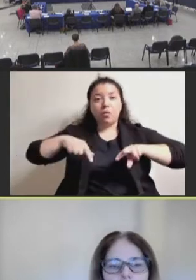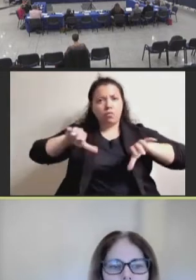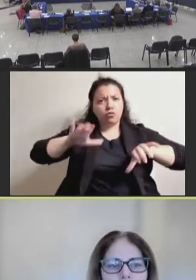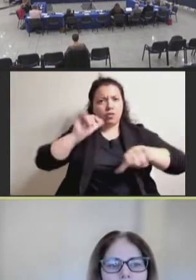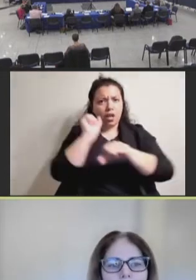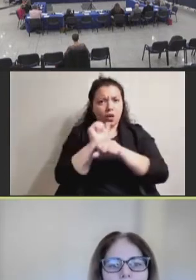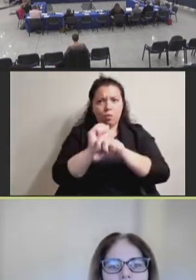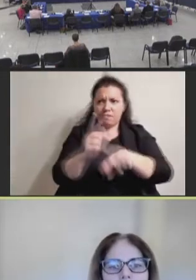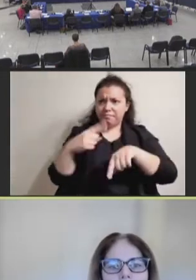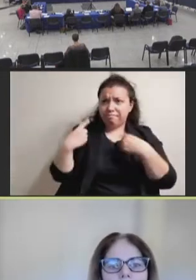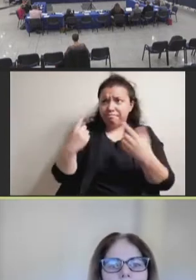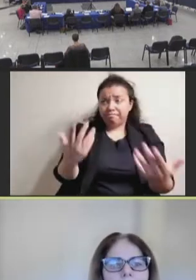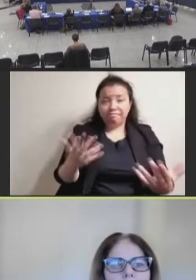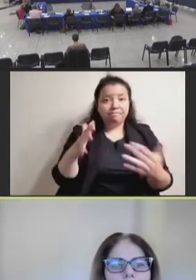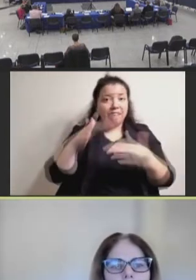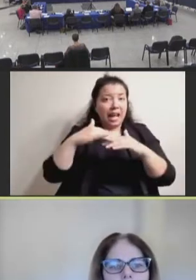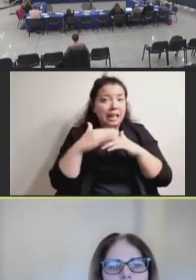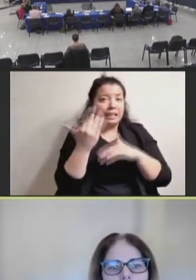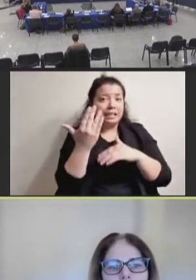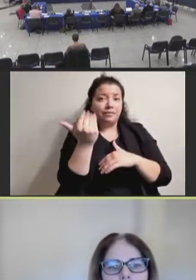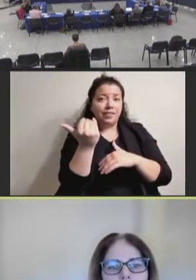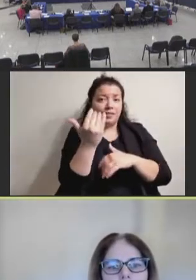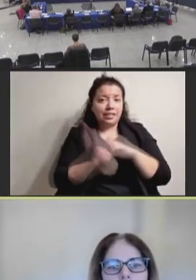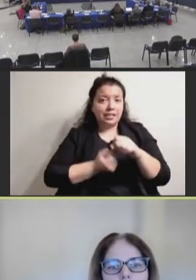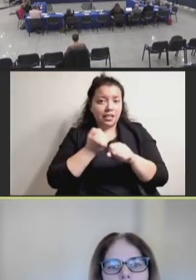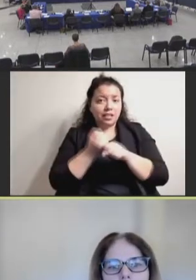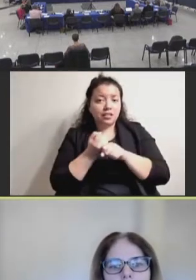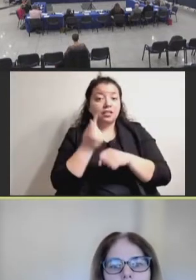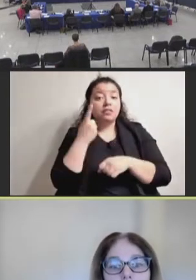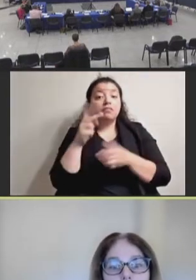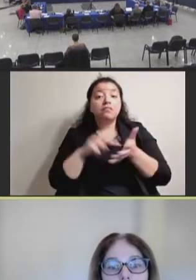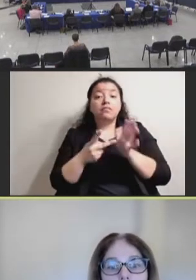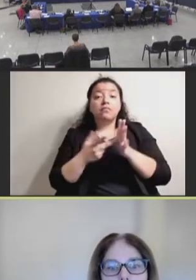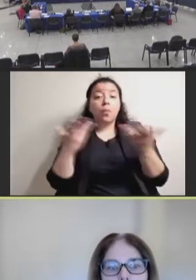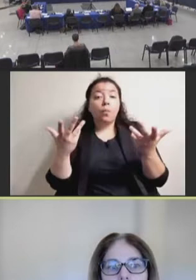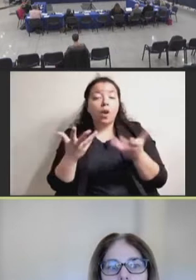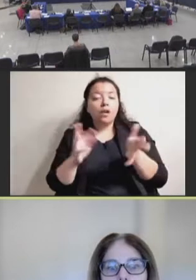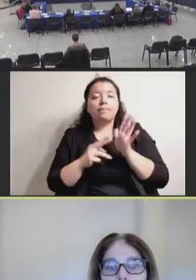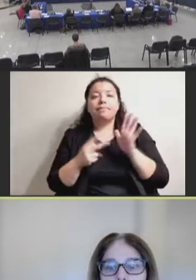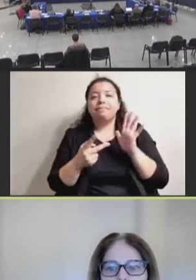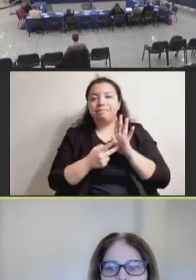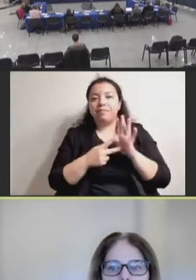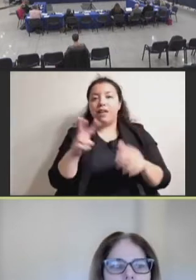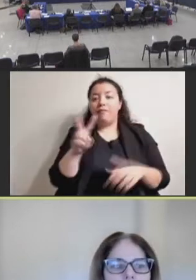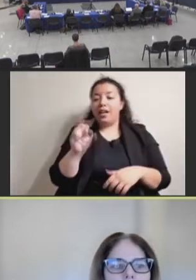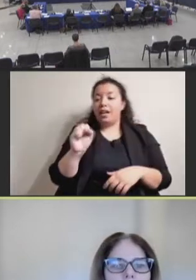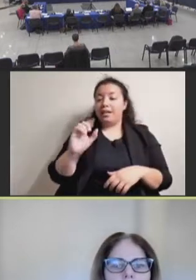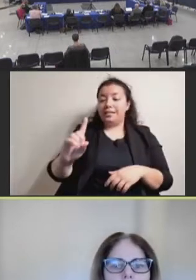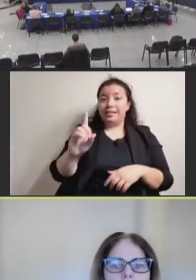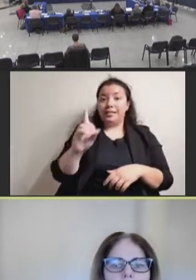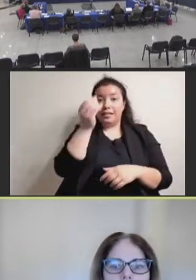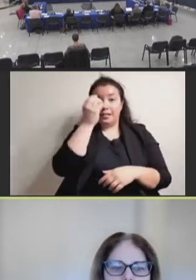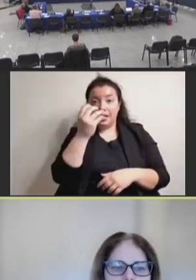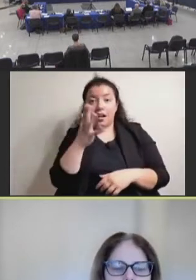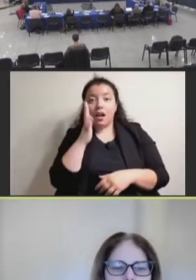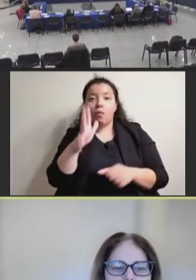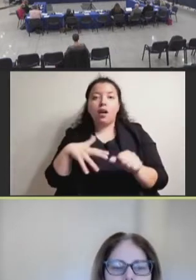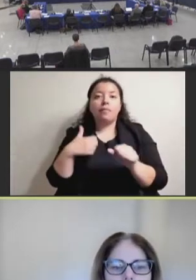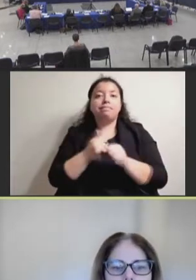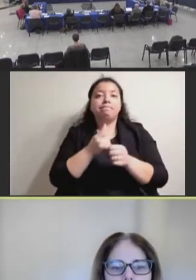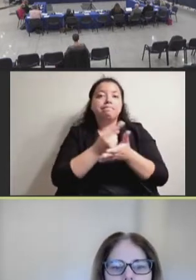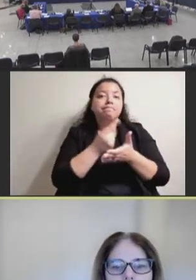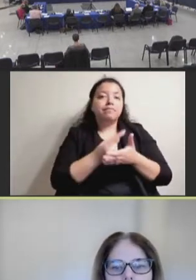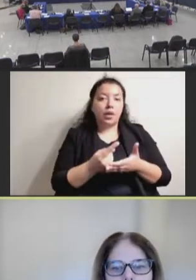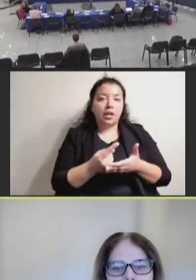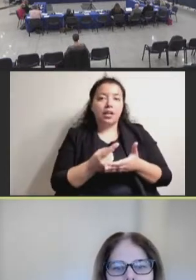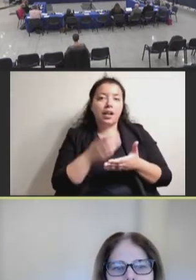perhaps more. And what it means is that we update the VSD data weekly, and we conduct analysis. And